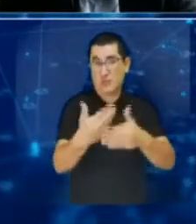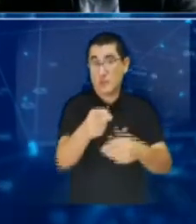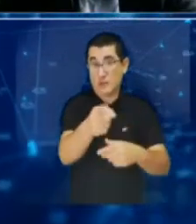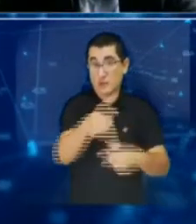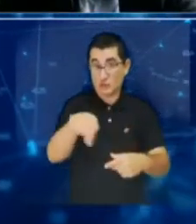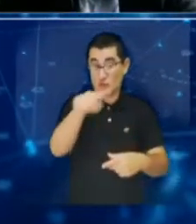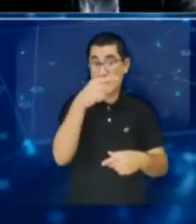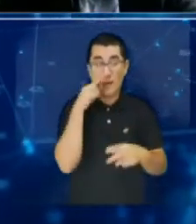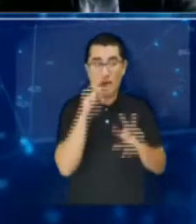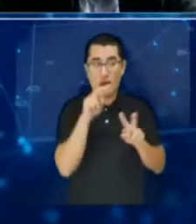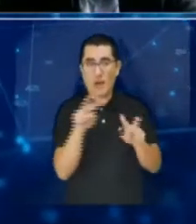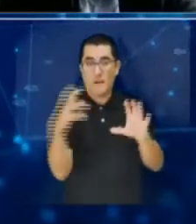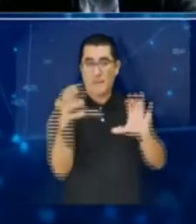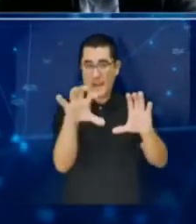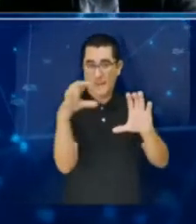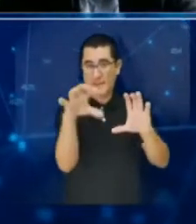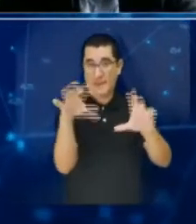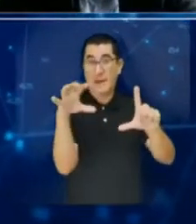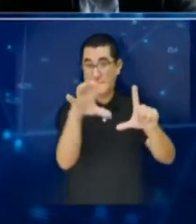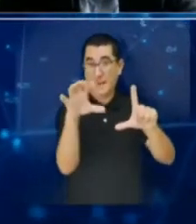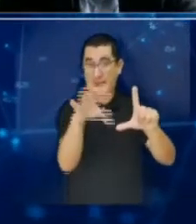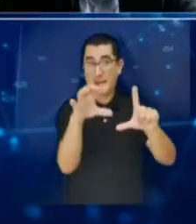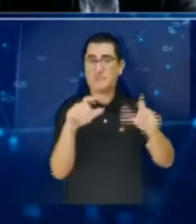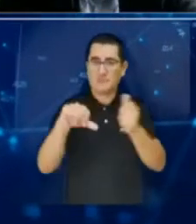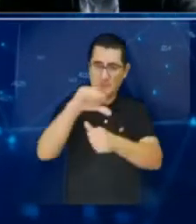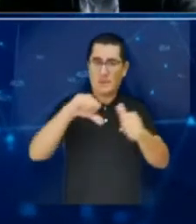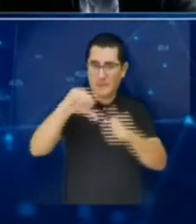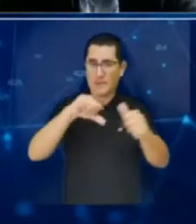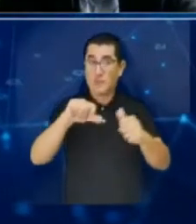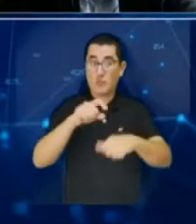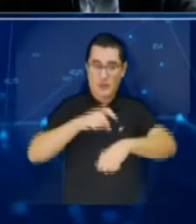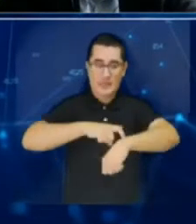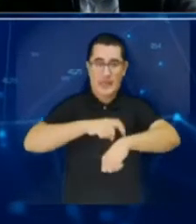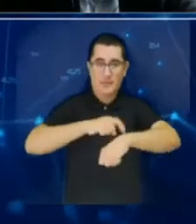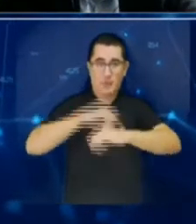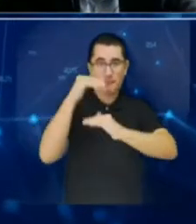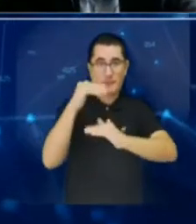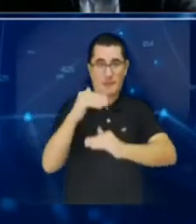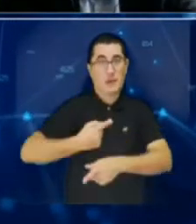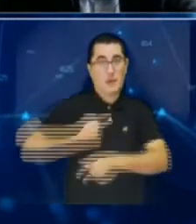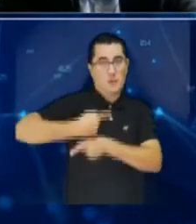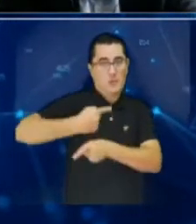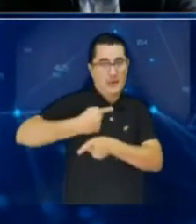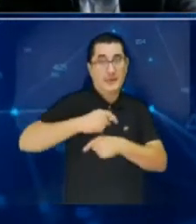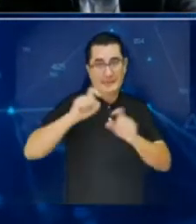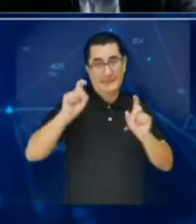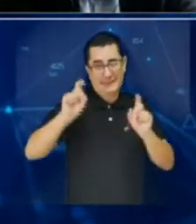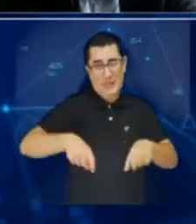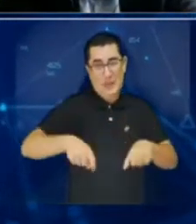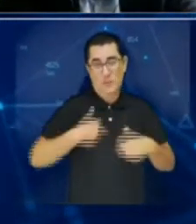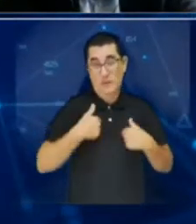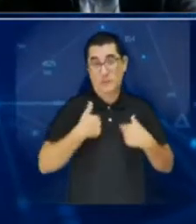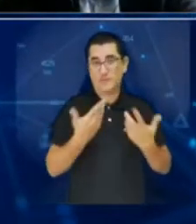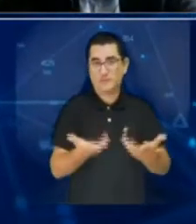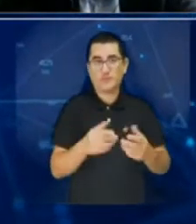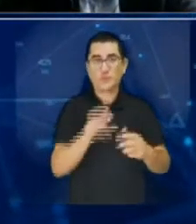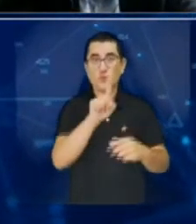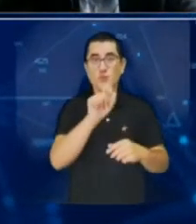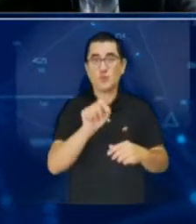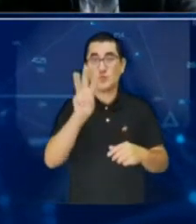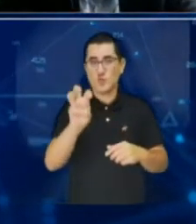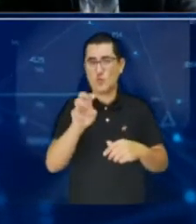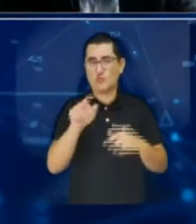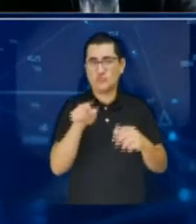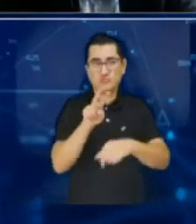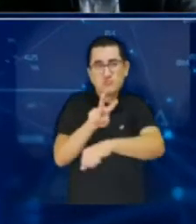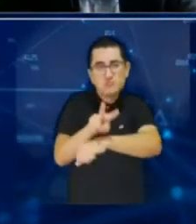slides, with the intention as not to exceed the time assigned to me. But